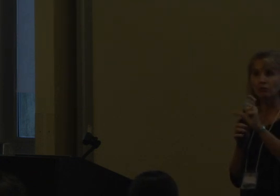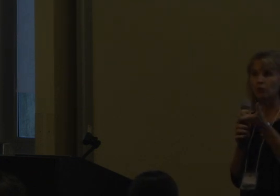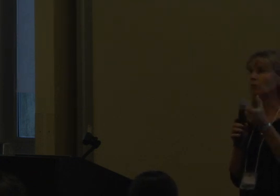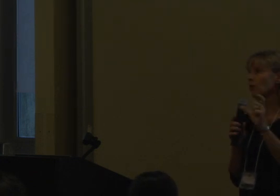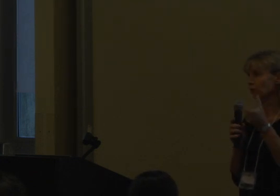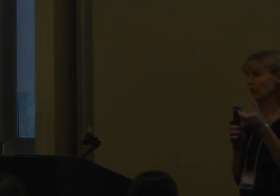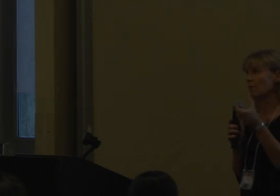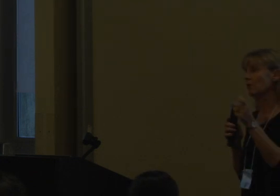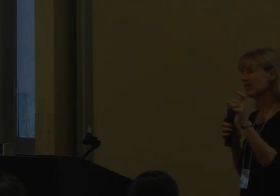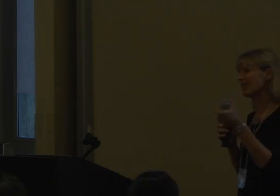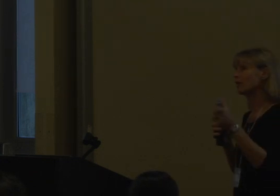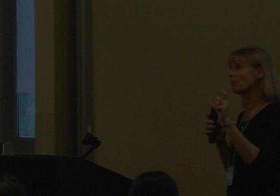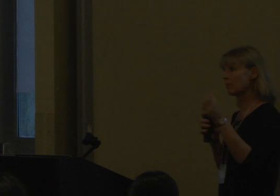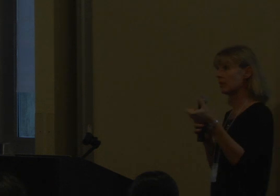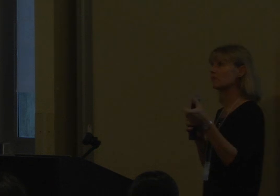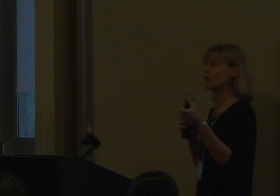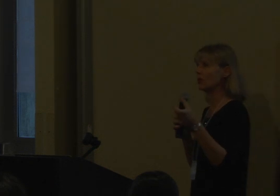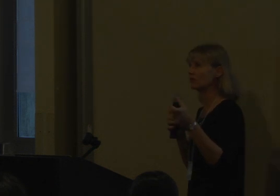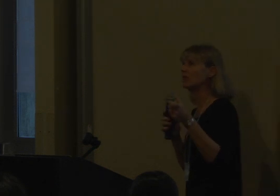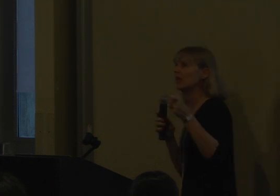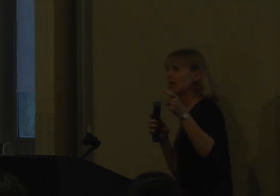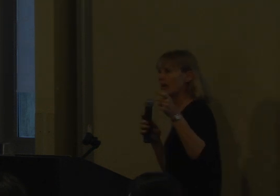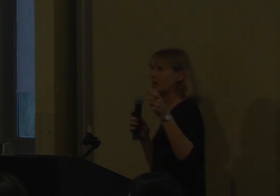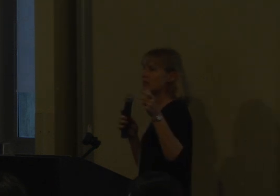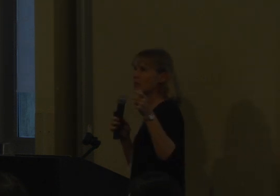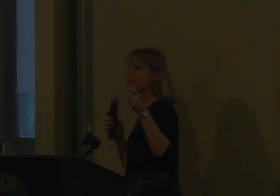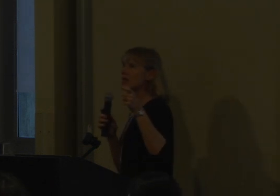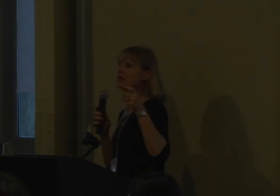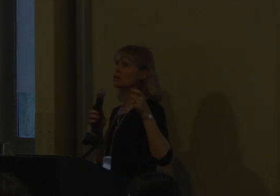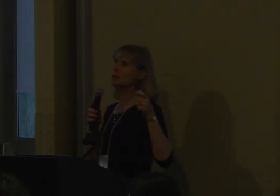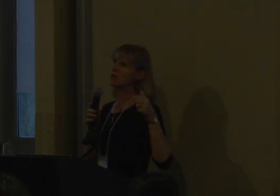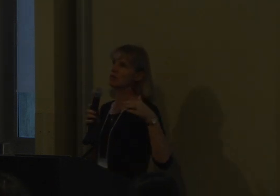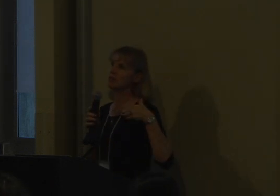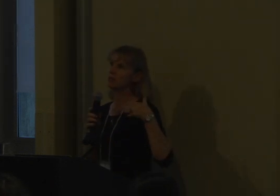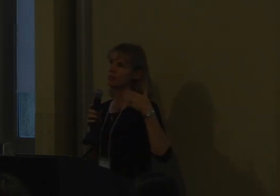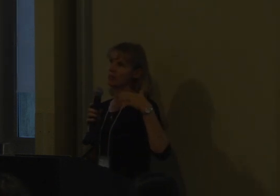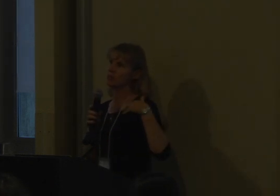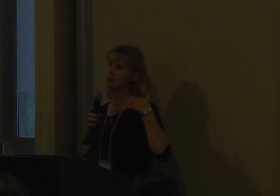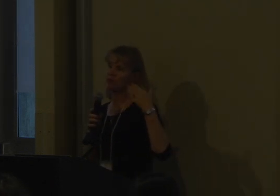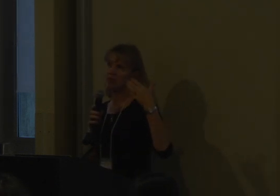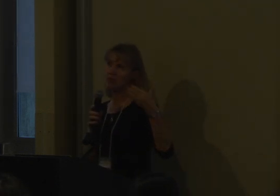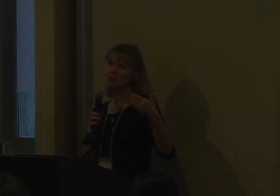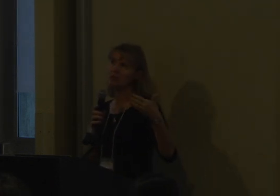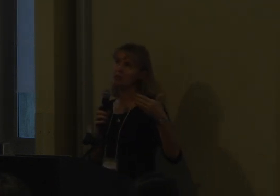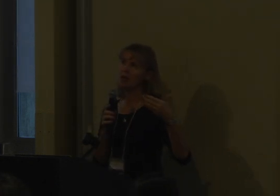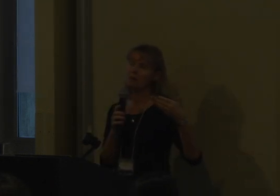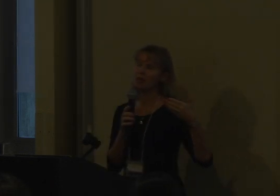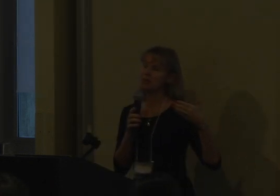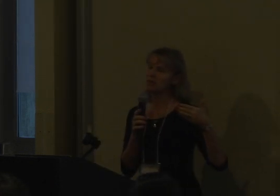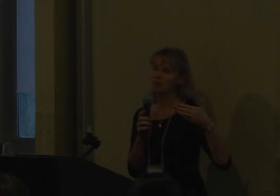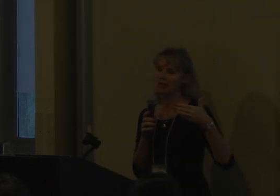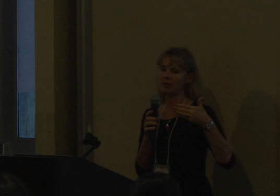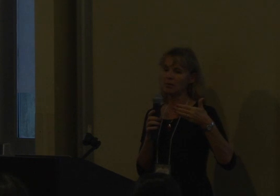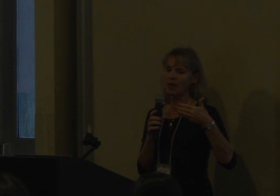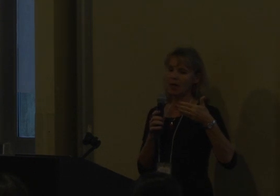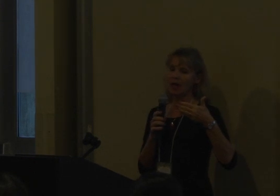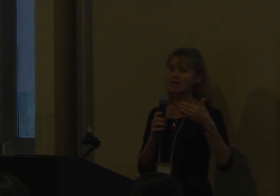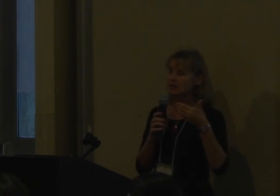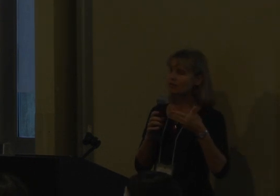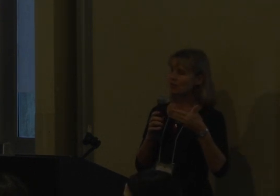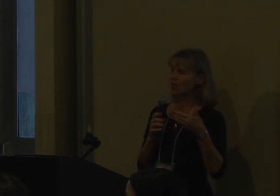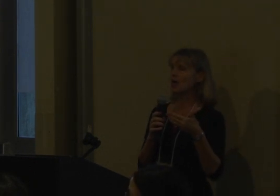of visual form overlap that we think might be involved. Yeah. And so it's not so much that it's prediction, but it's